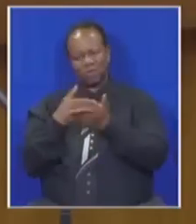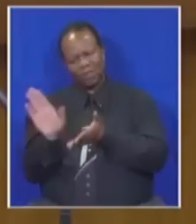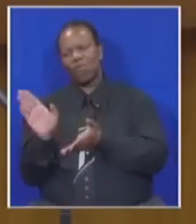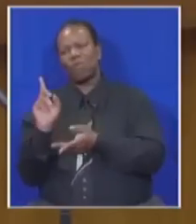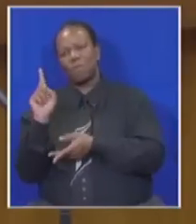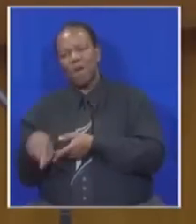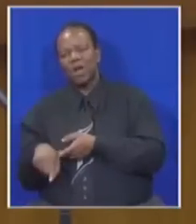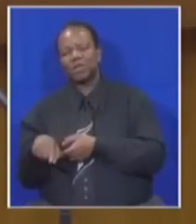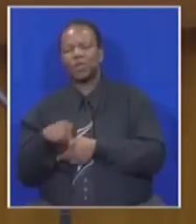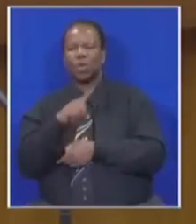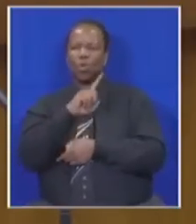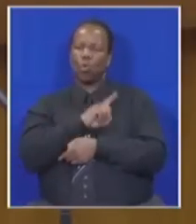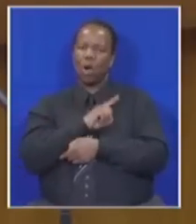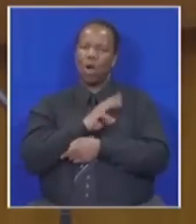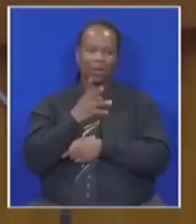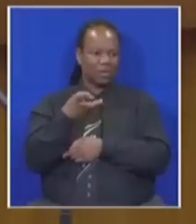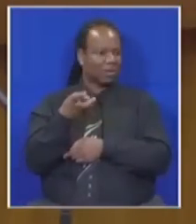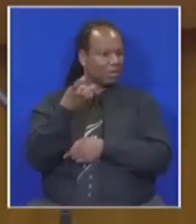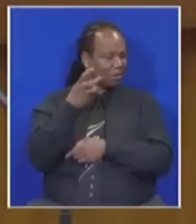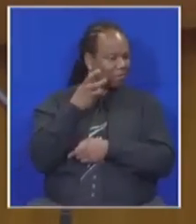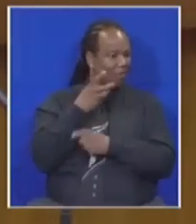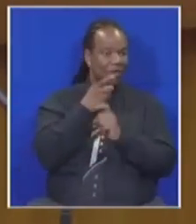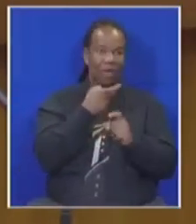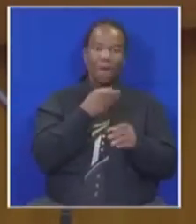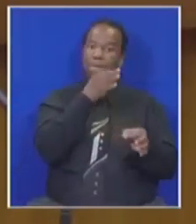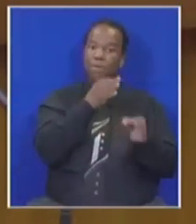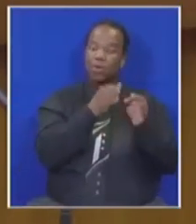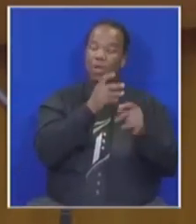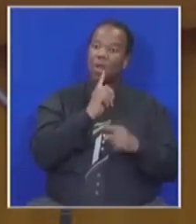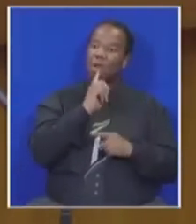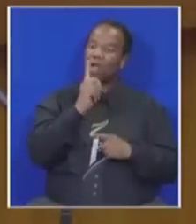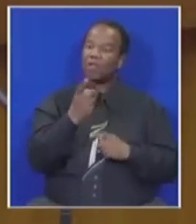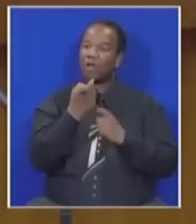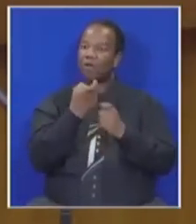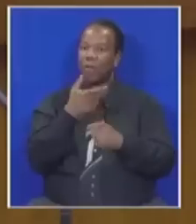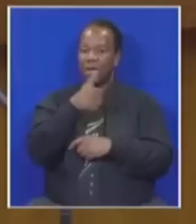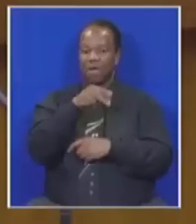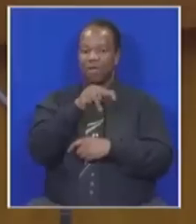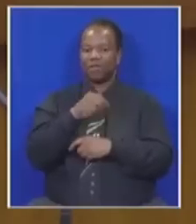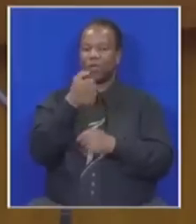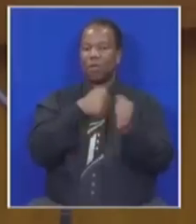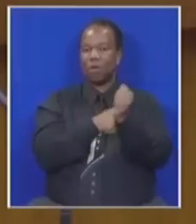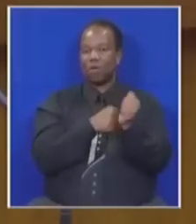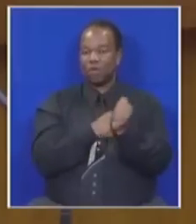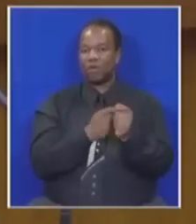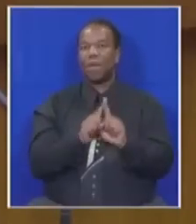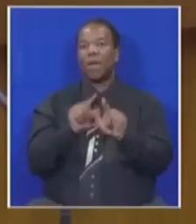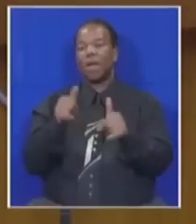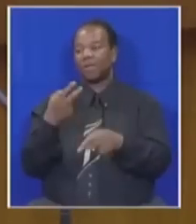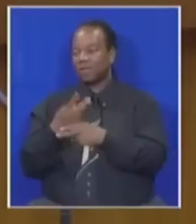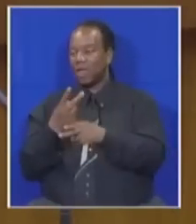for taking political orders from the Lutuli House, and he must fall for threatening the independence of the